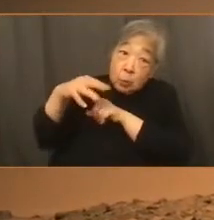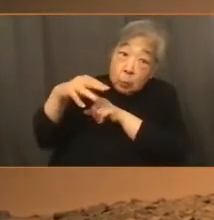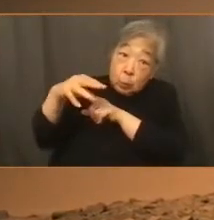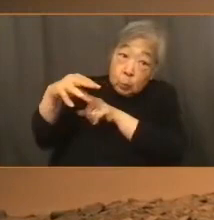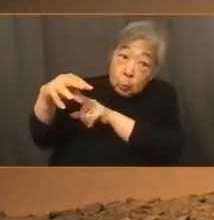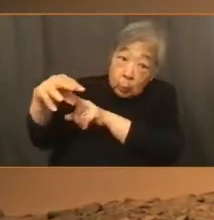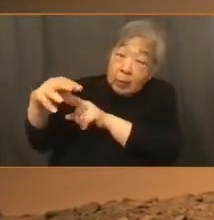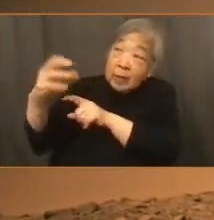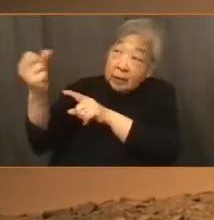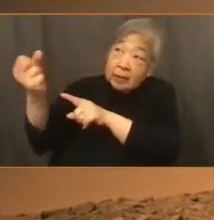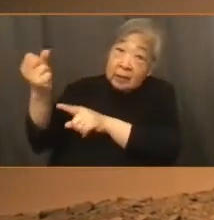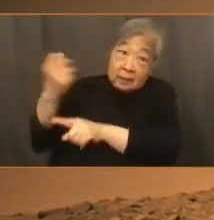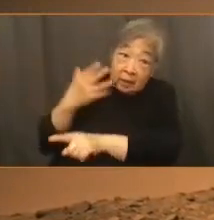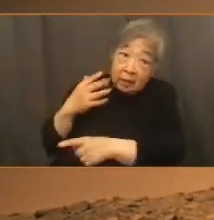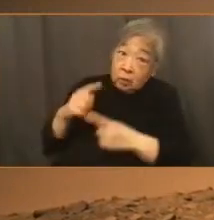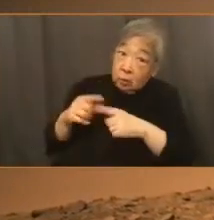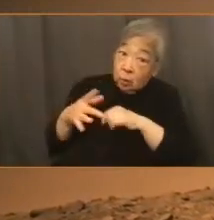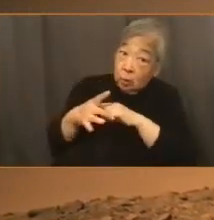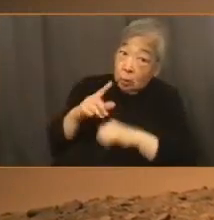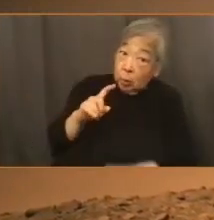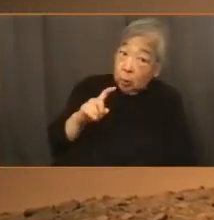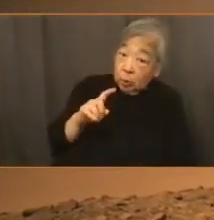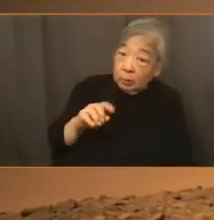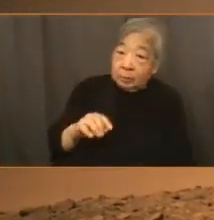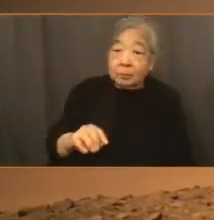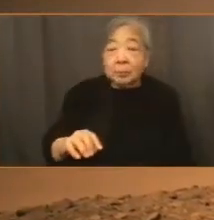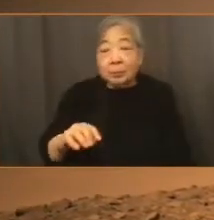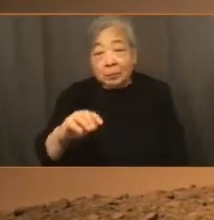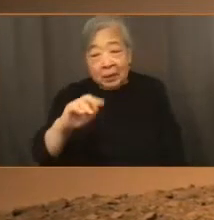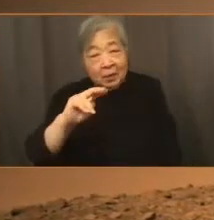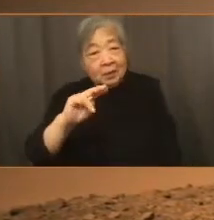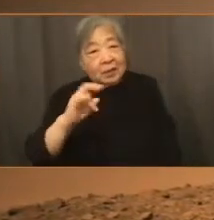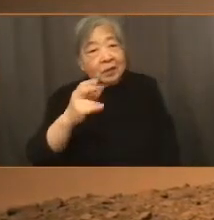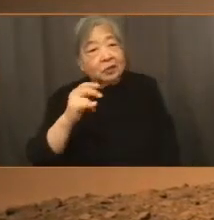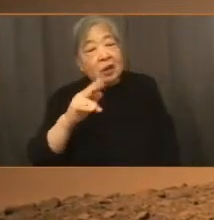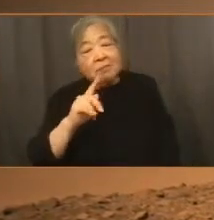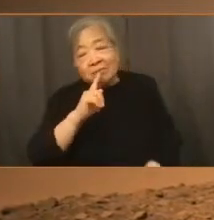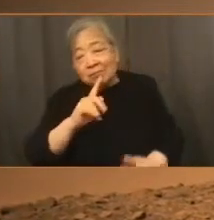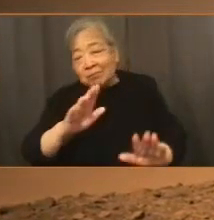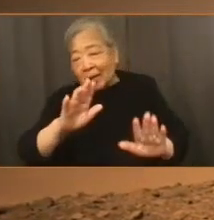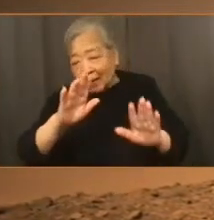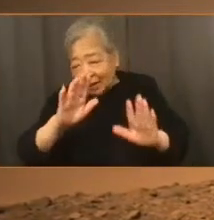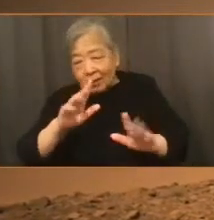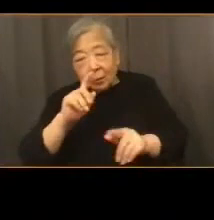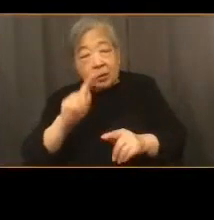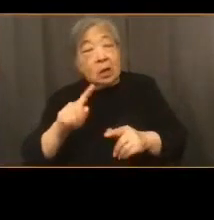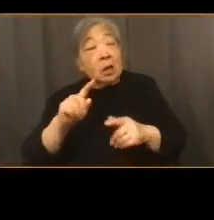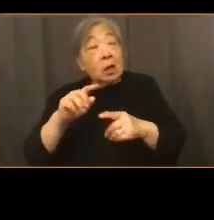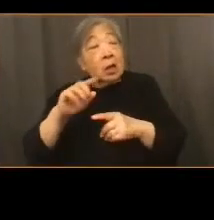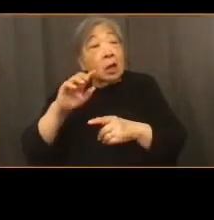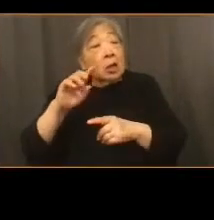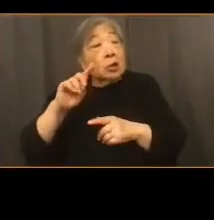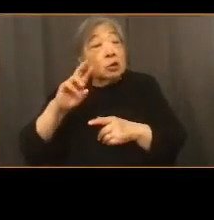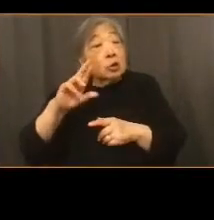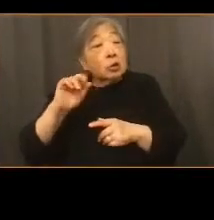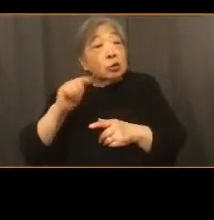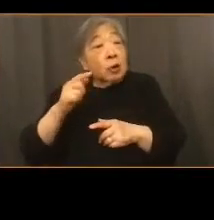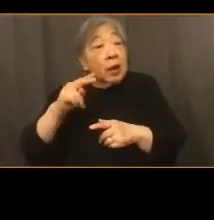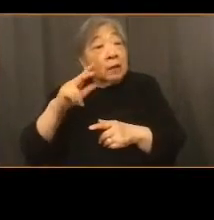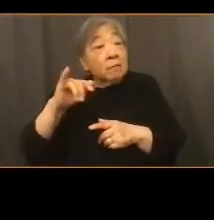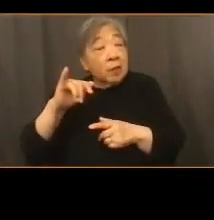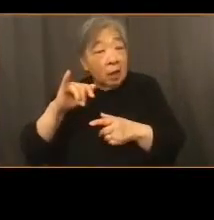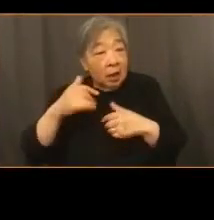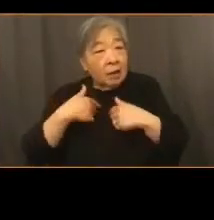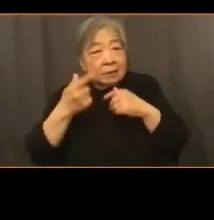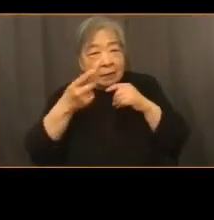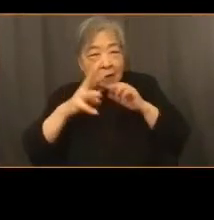That is an excellent question. We have a set of cameras on board Dragonfly, a science set of cameras called